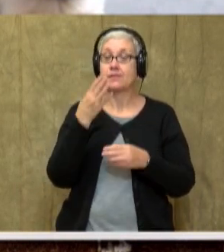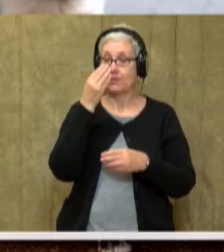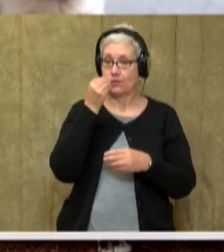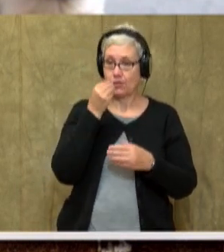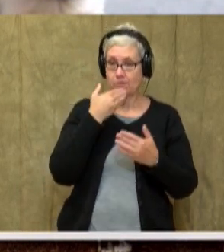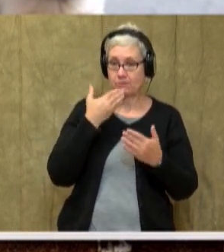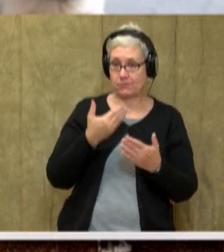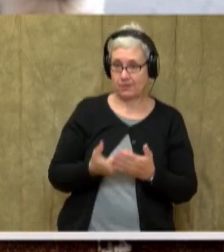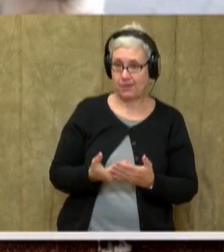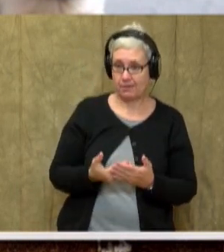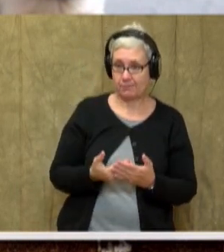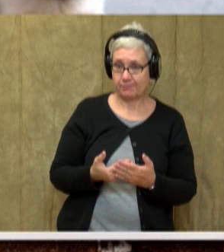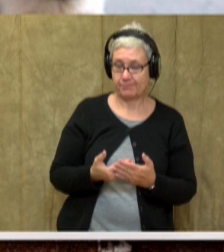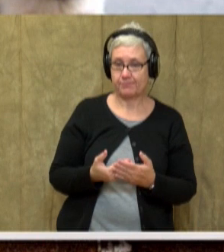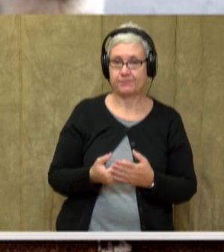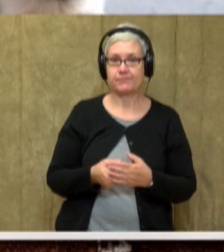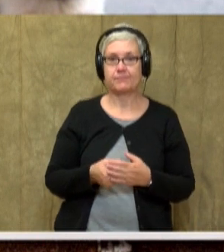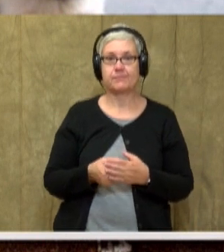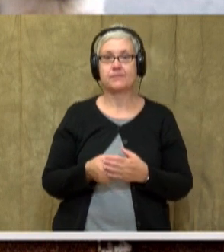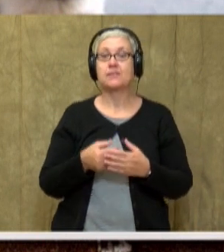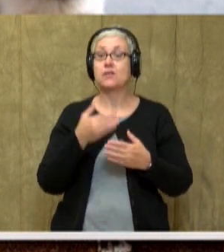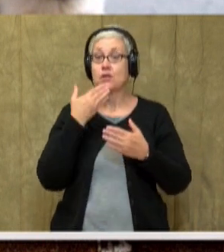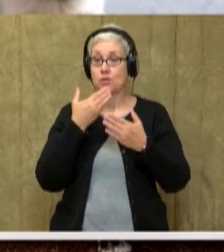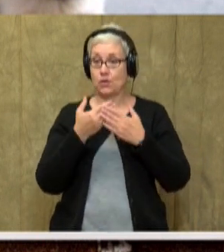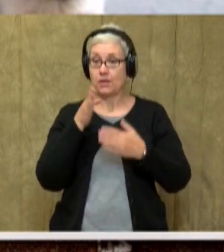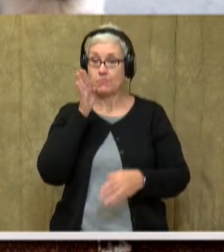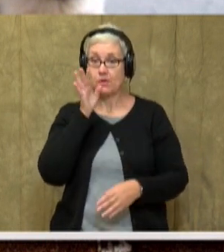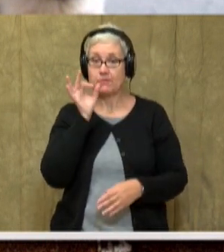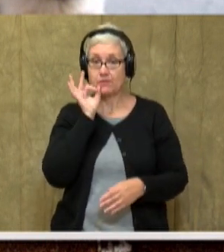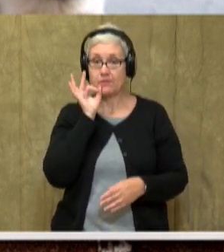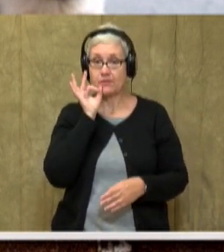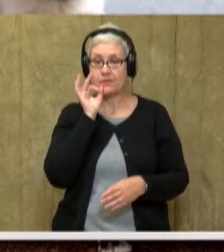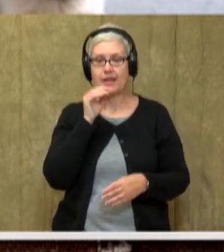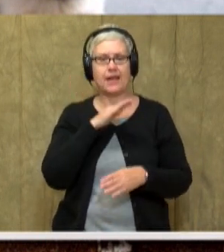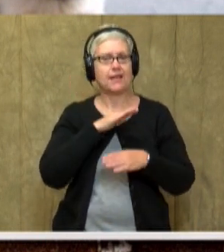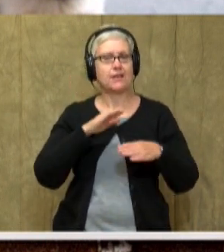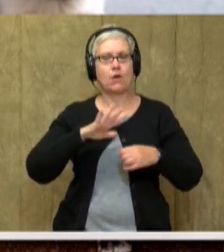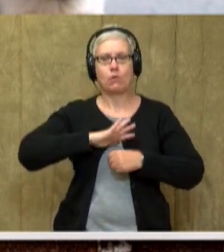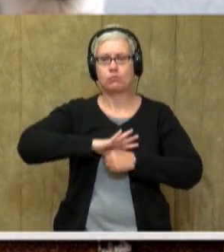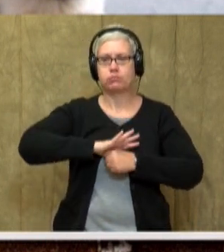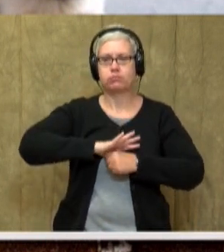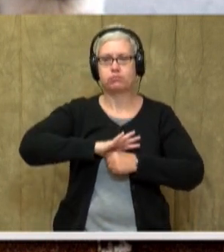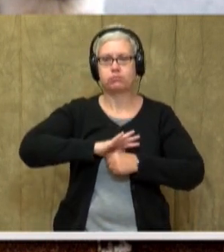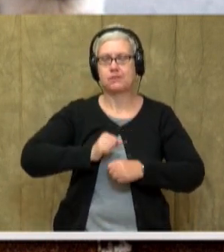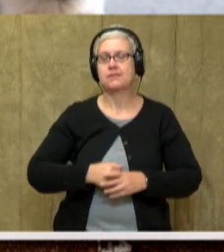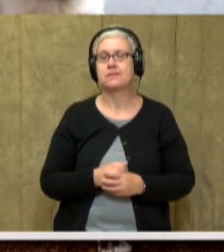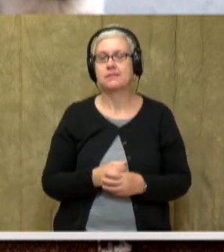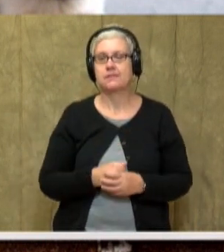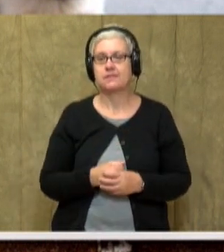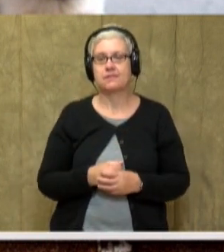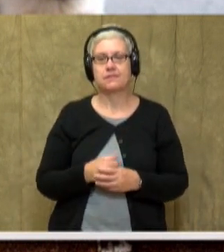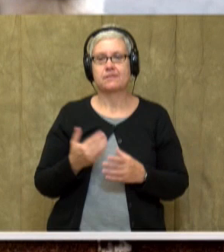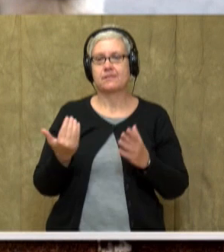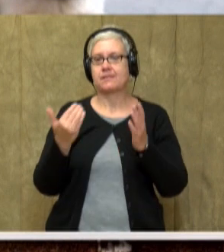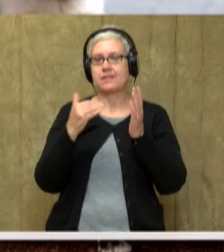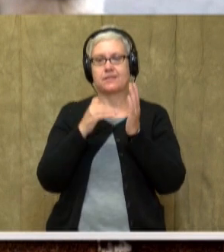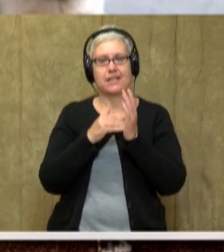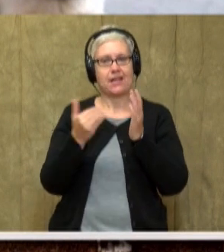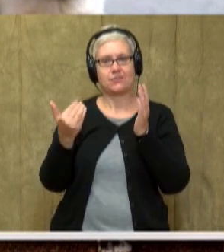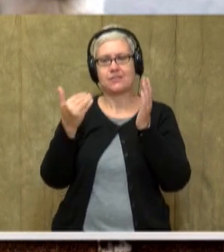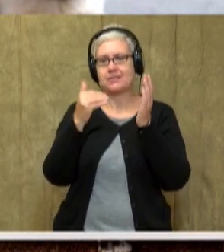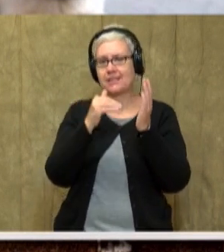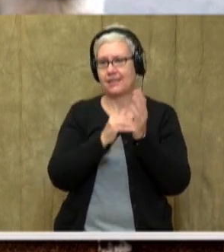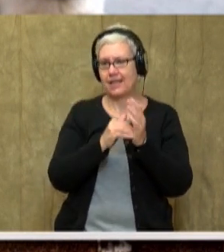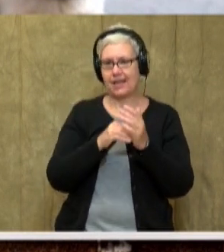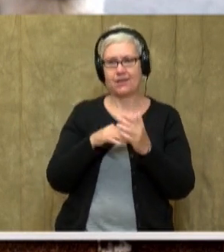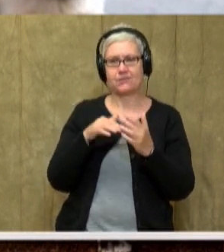we want to get a good night's sleep, have a great breakfast, and don't stress. Everyone, there are thousands of students